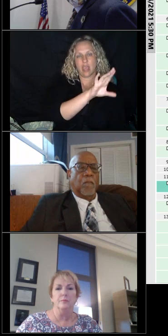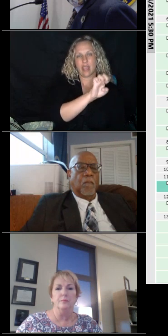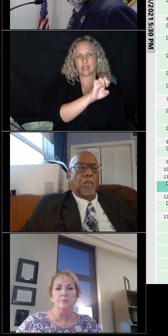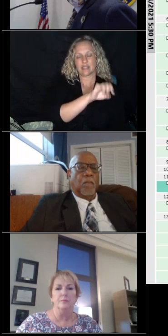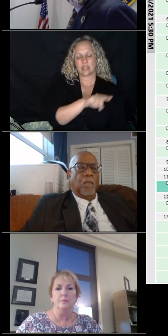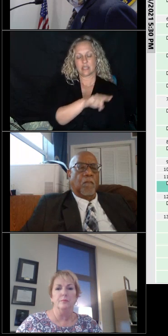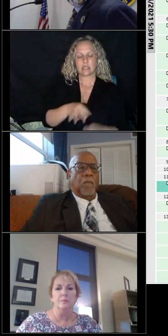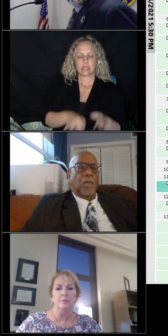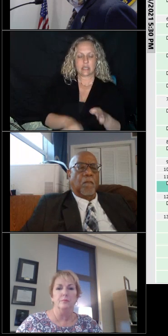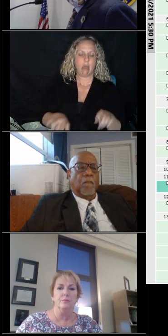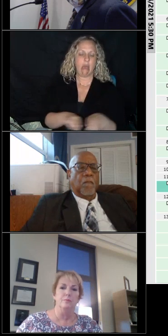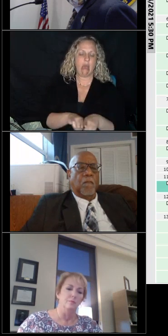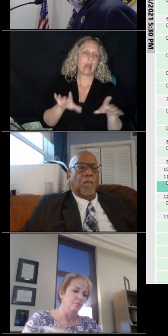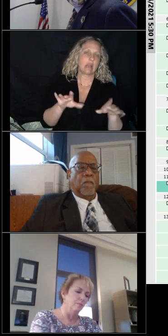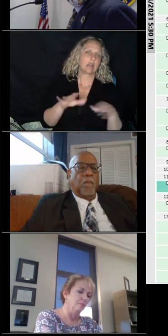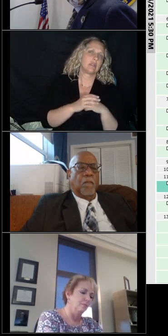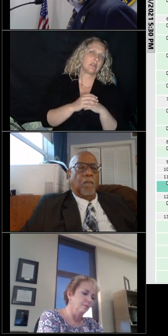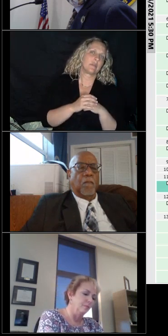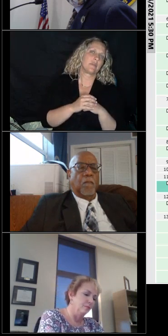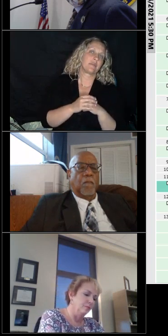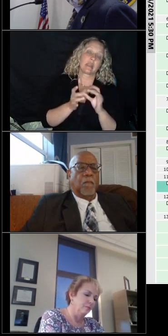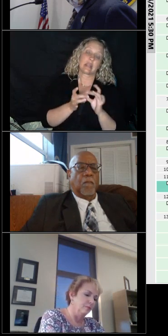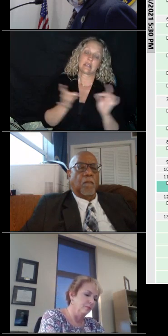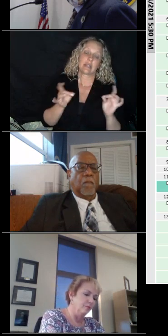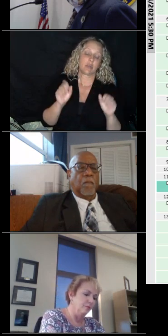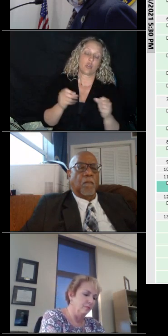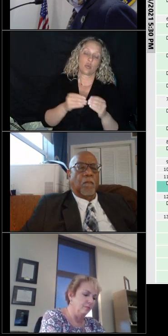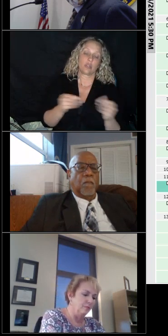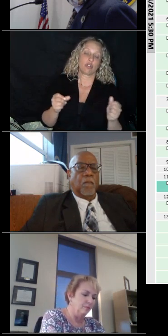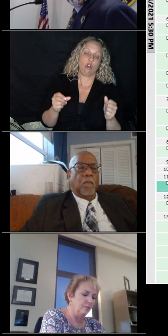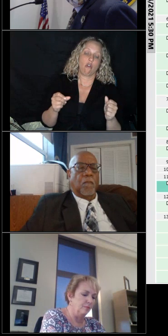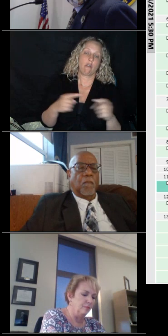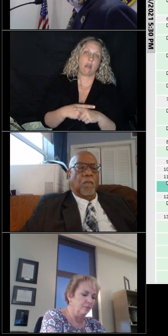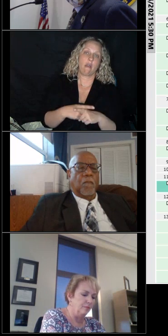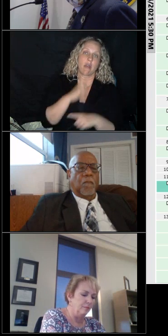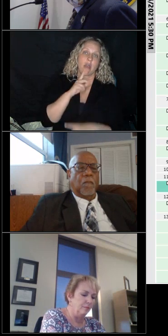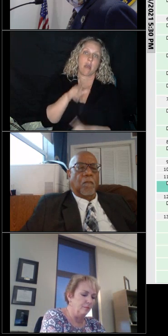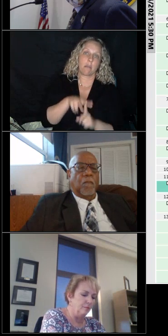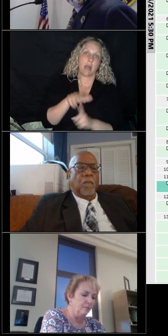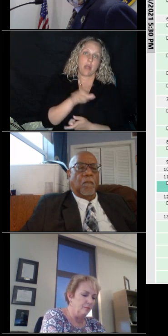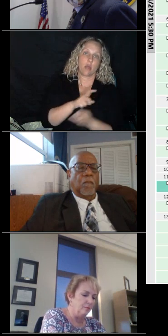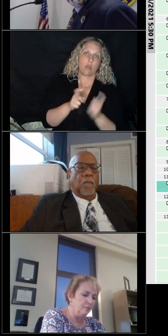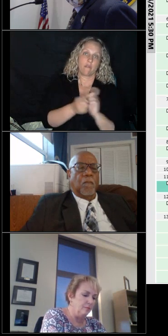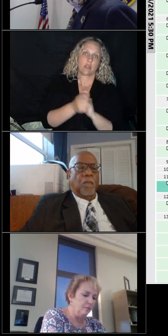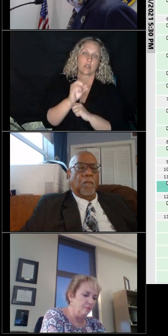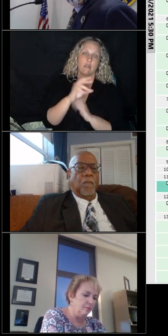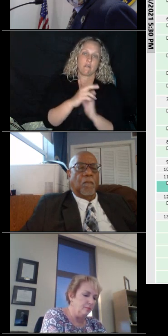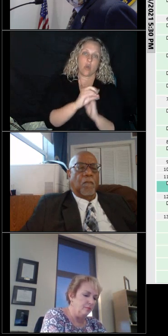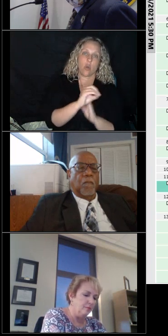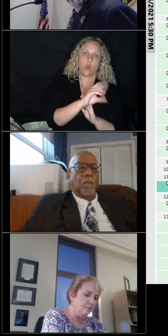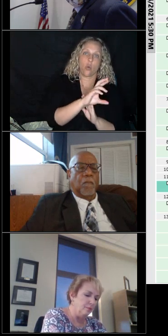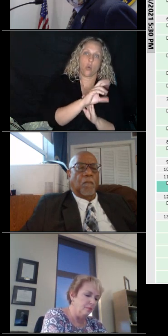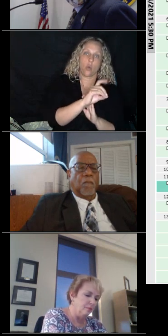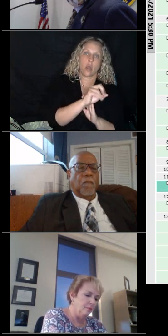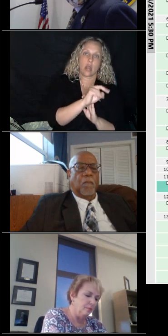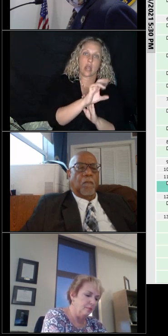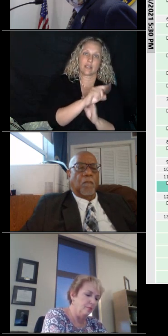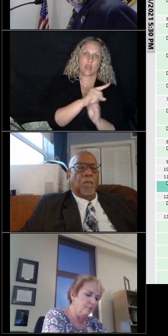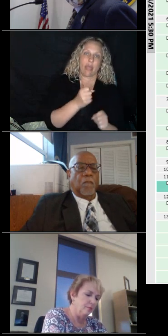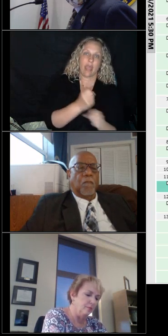as, you know, a statement to resolve the conflict and apply the provisions of the ordinance on an annual